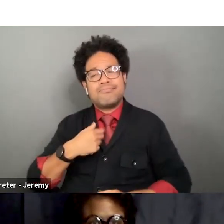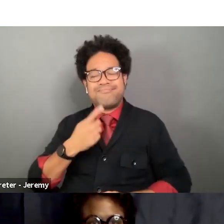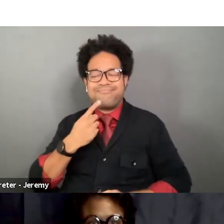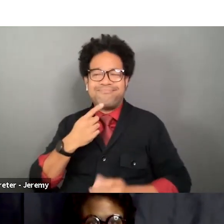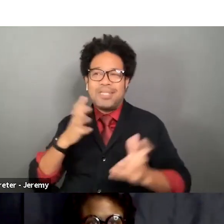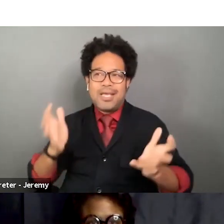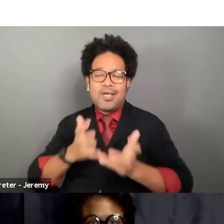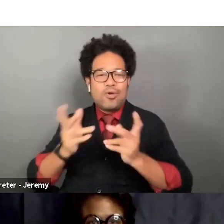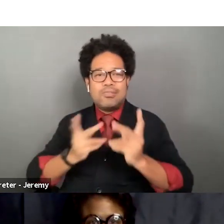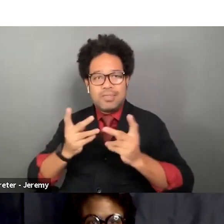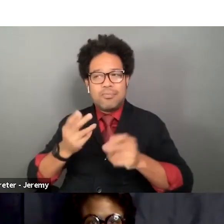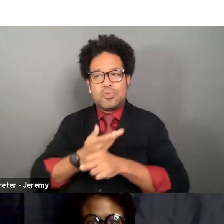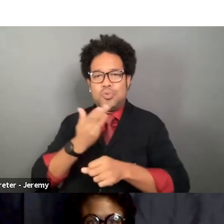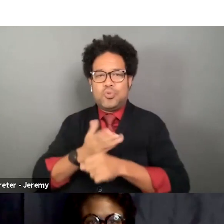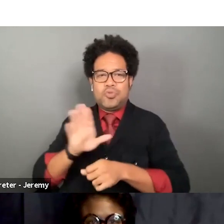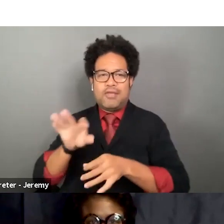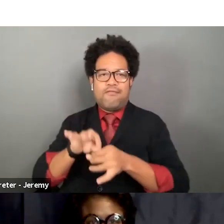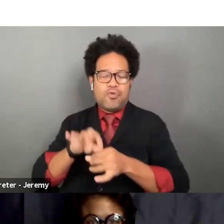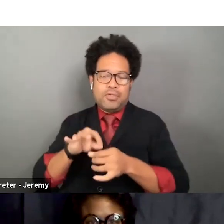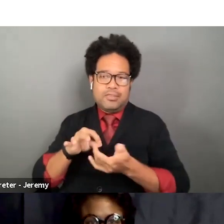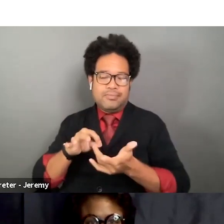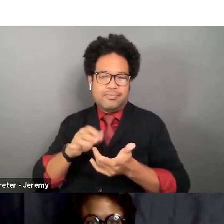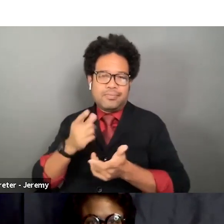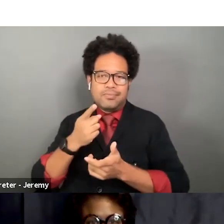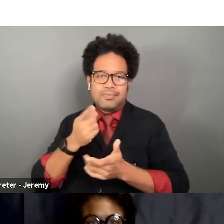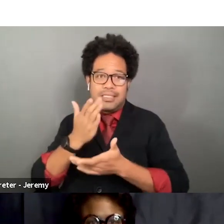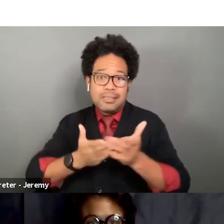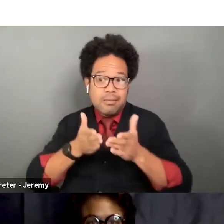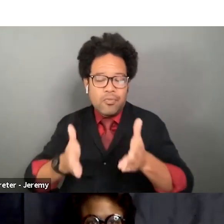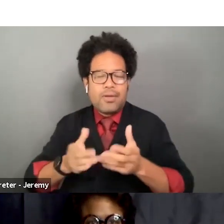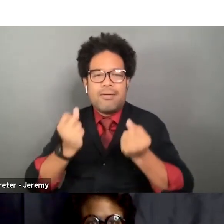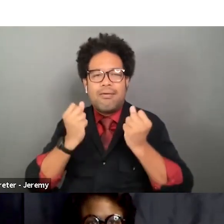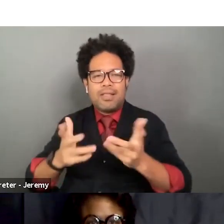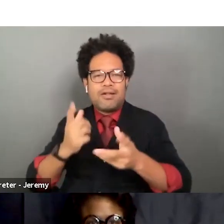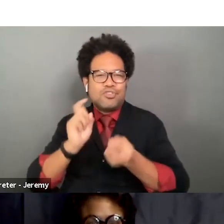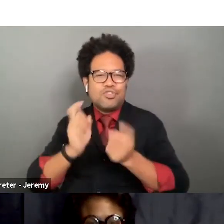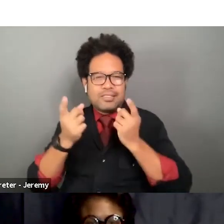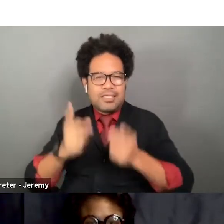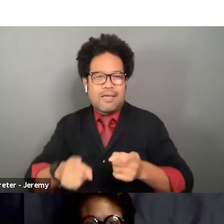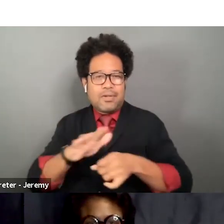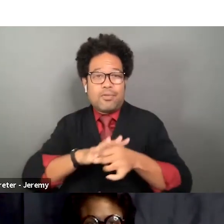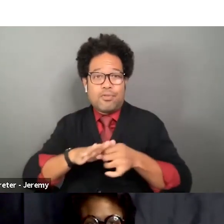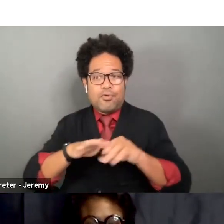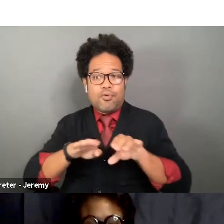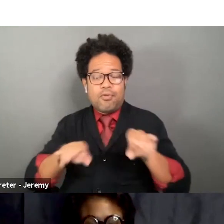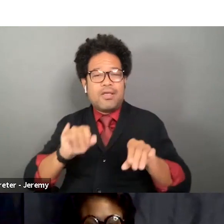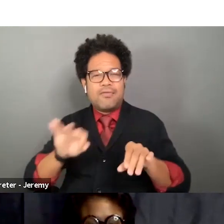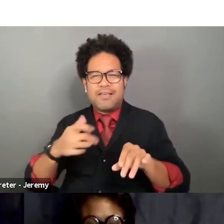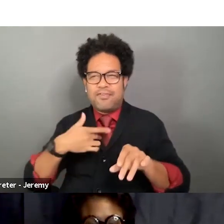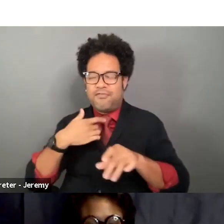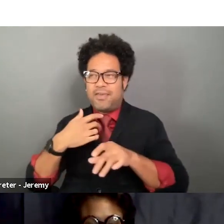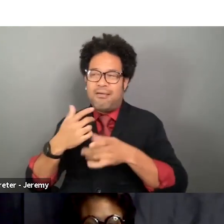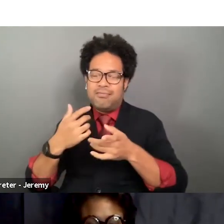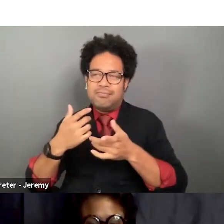it in some capacity. There is a lot of change that can happen, especially on the local level. If you feel really defeated by the big picture Biden